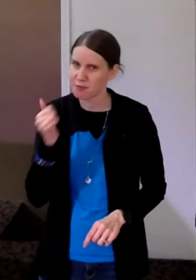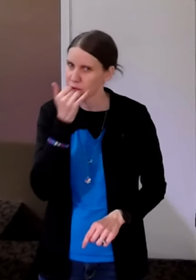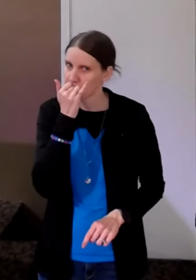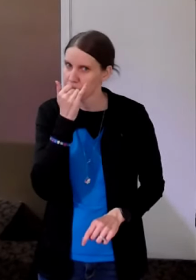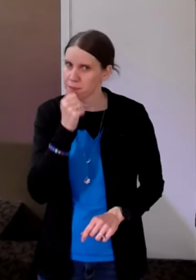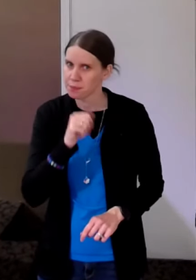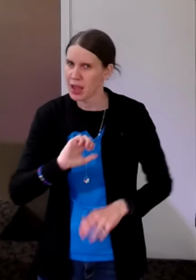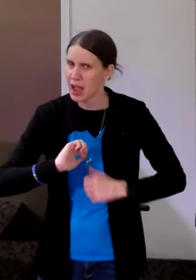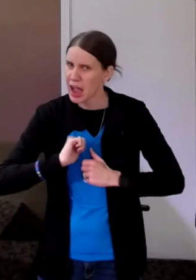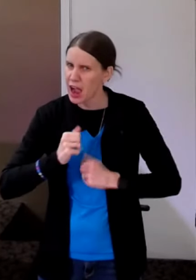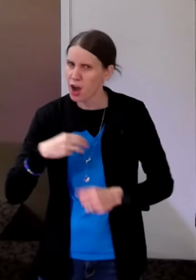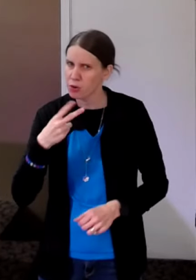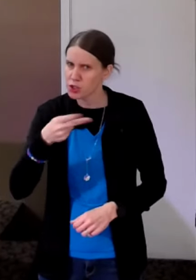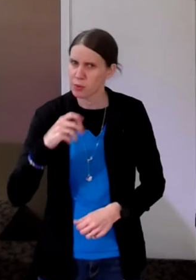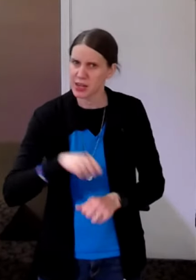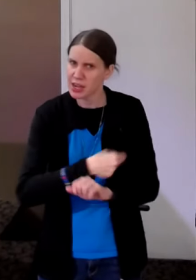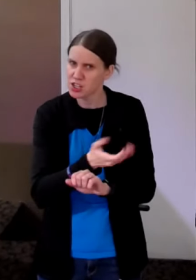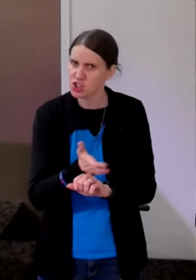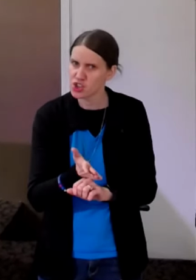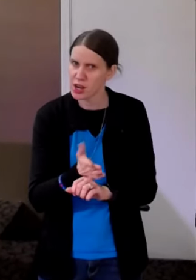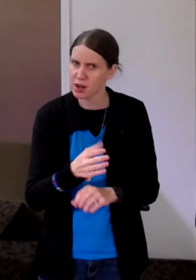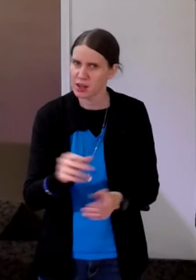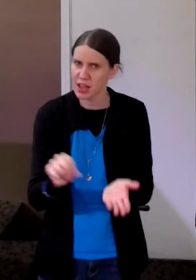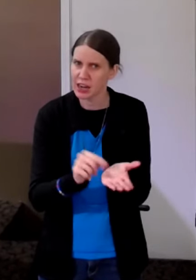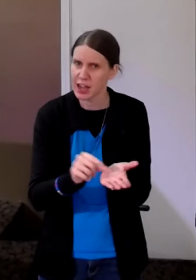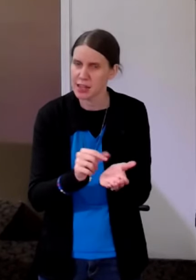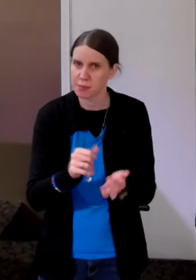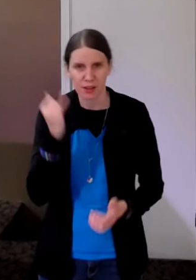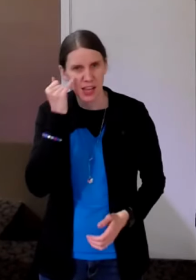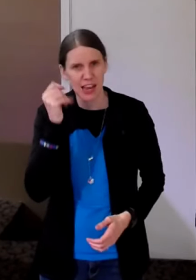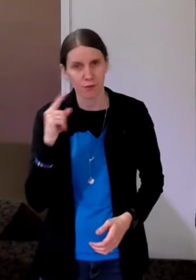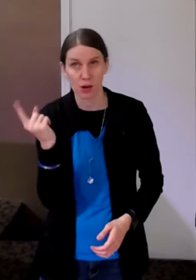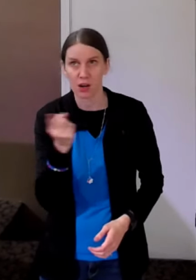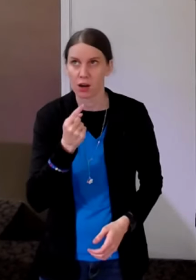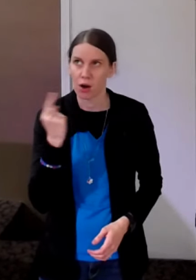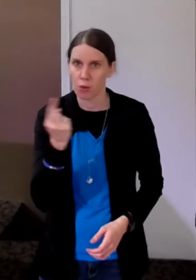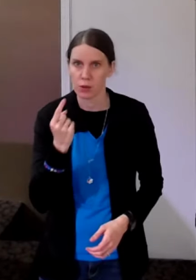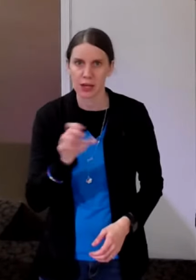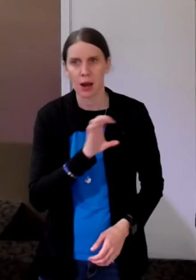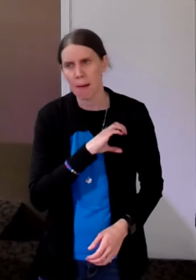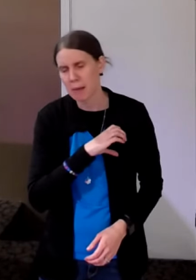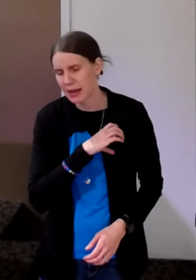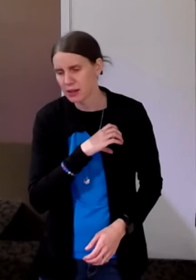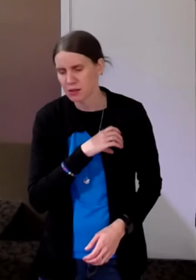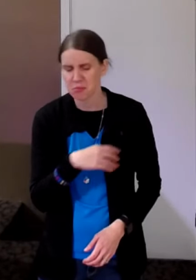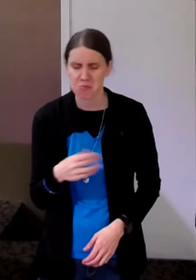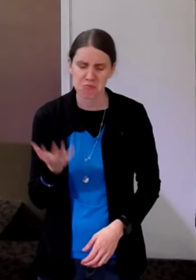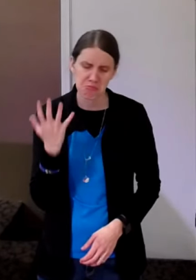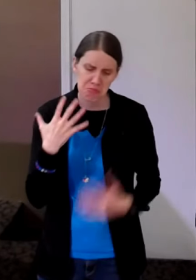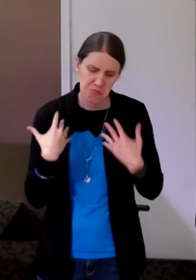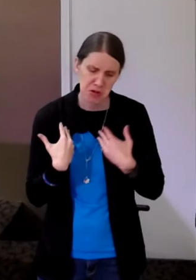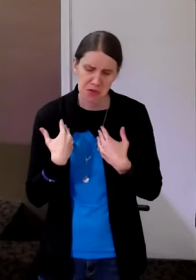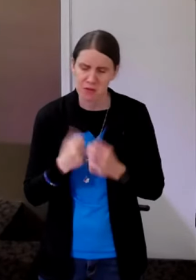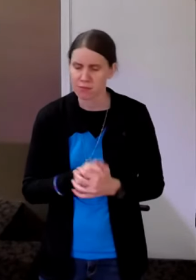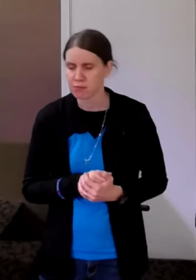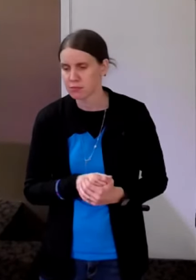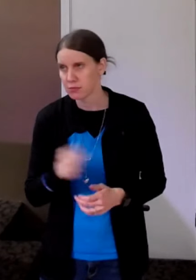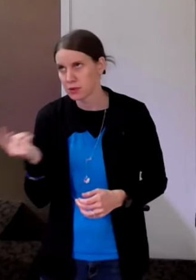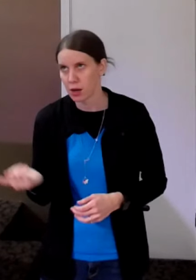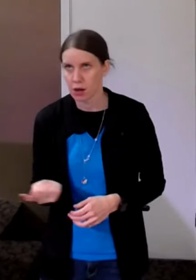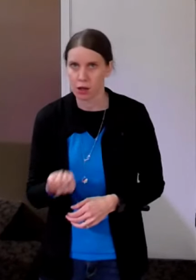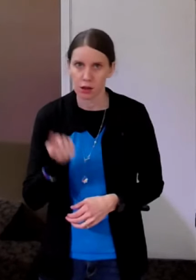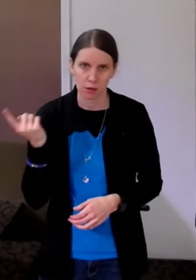But how are we going to share that with people when all we do is whine and complain, when all we do is say, oh, woe is me, when all we do is